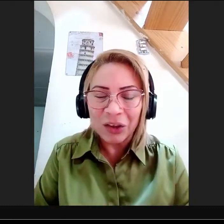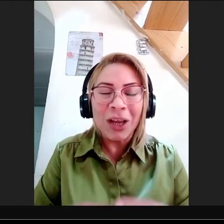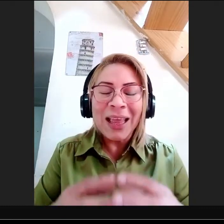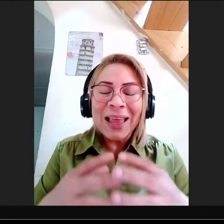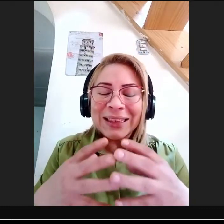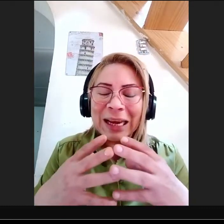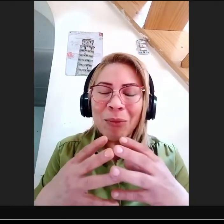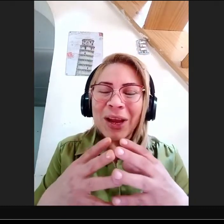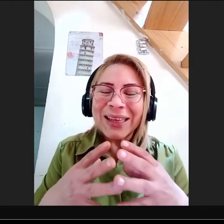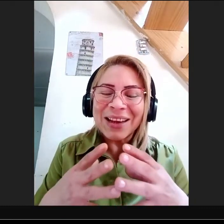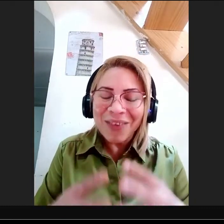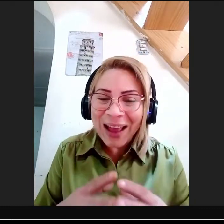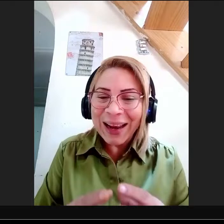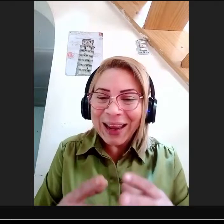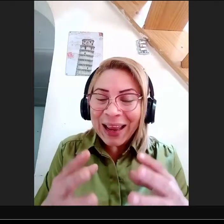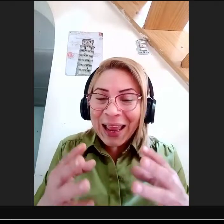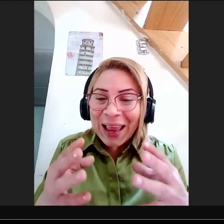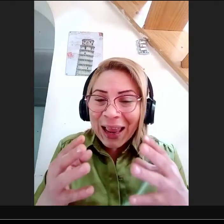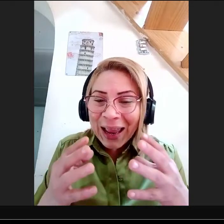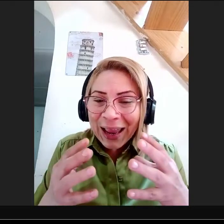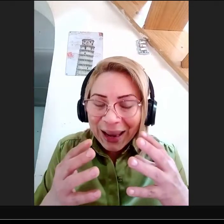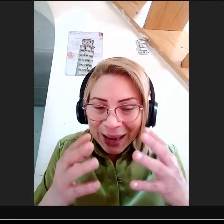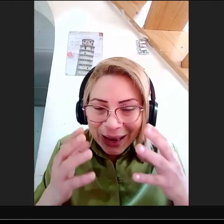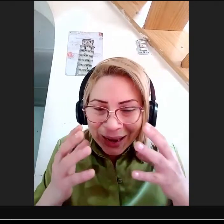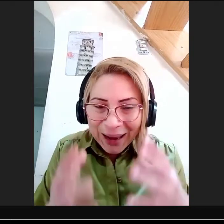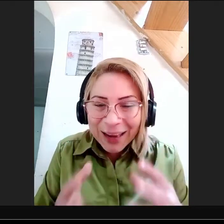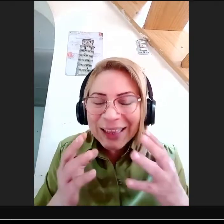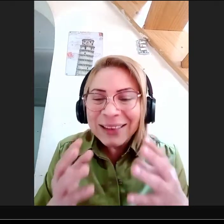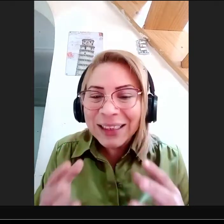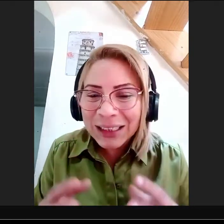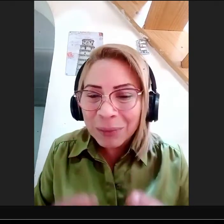this information. We need to bring this awareness.